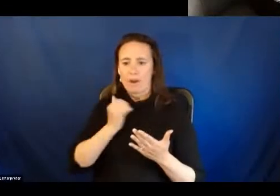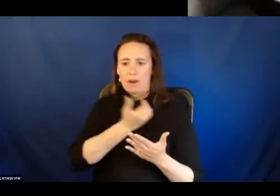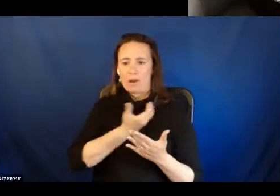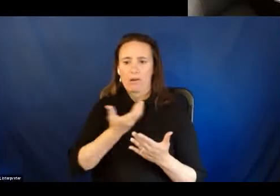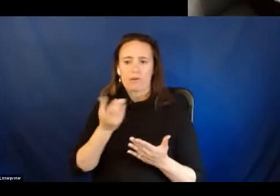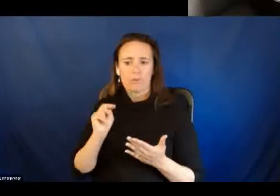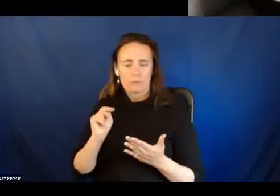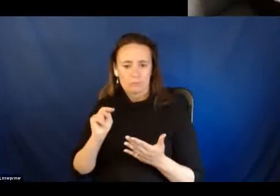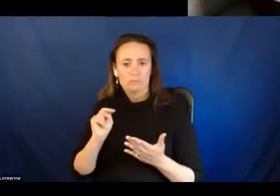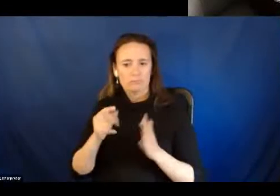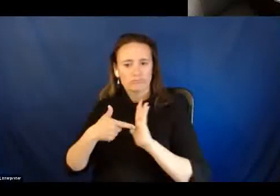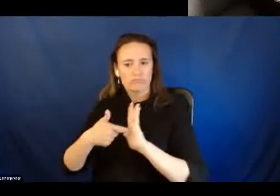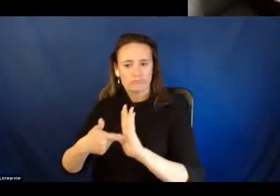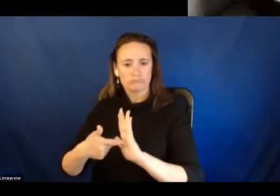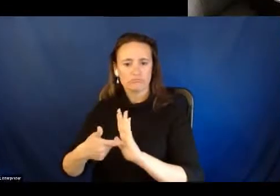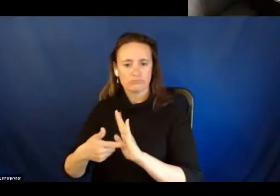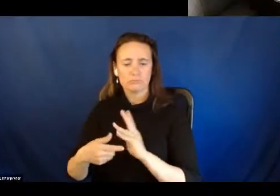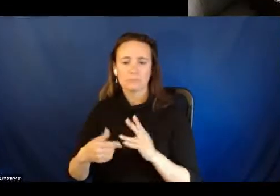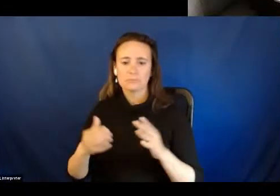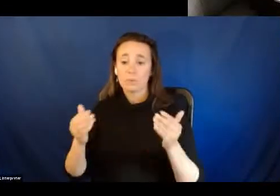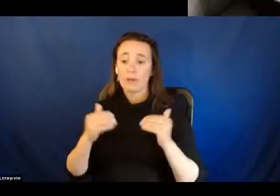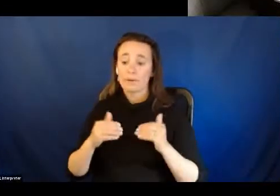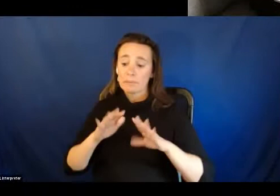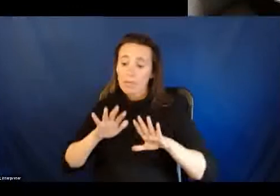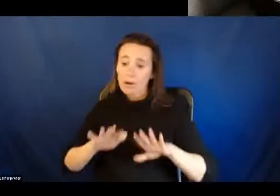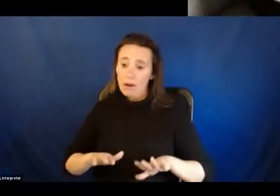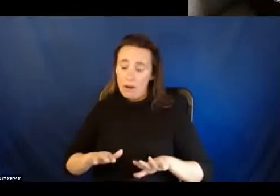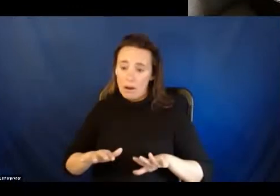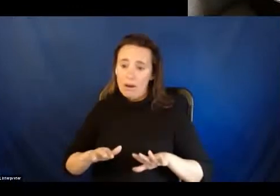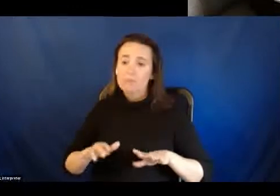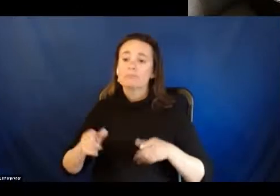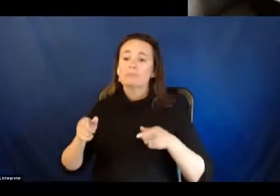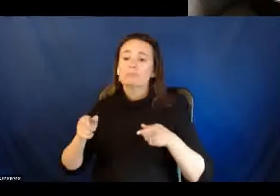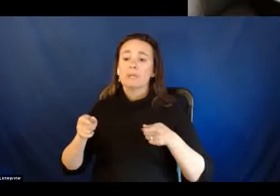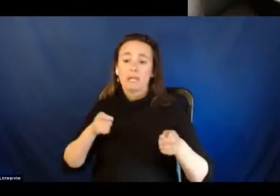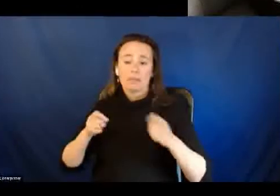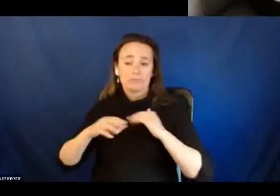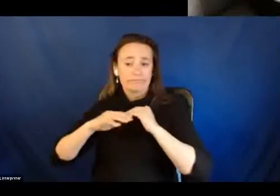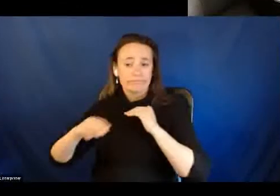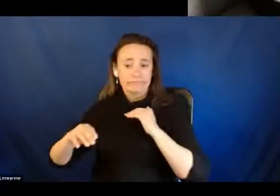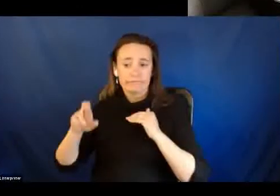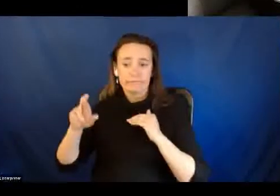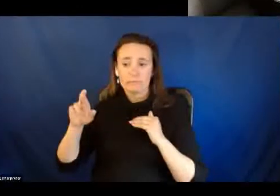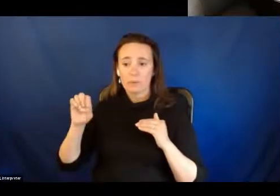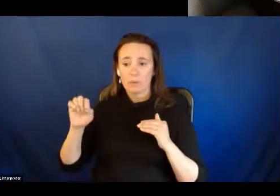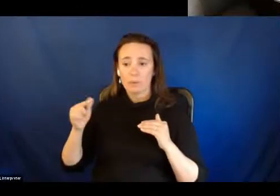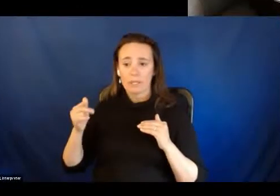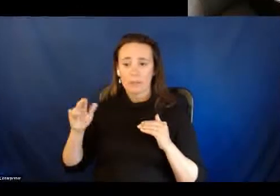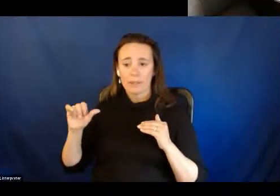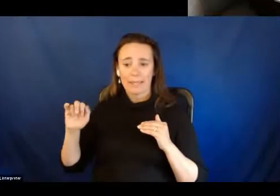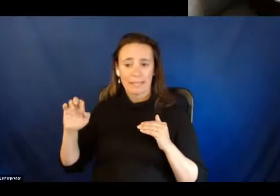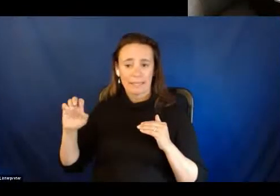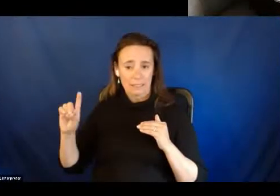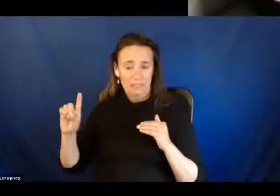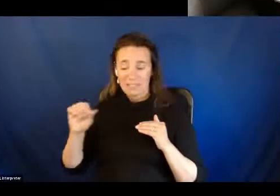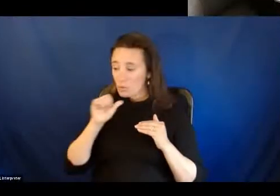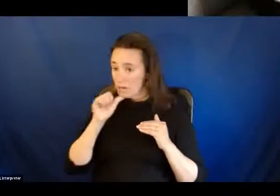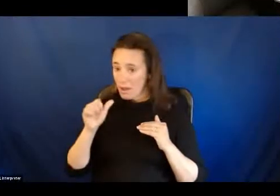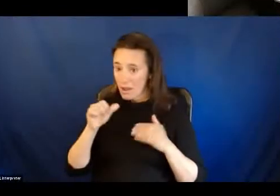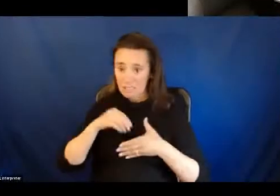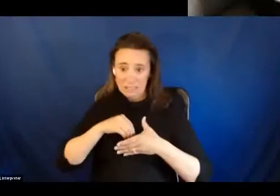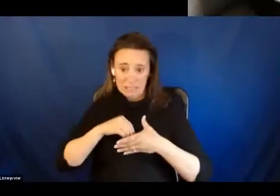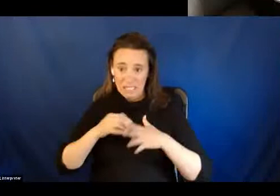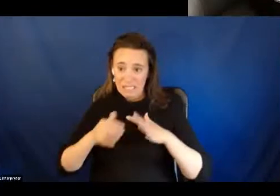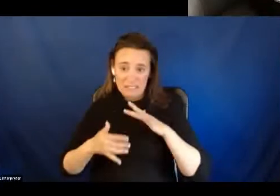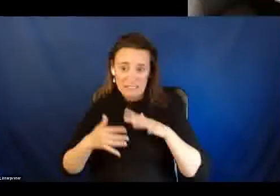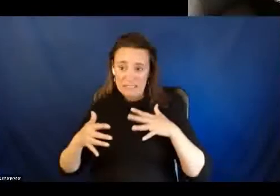and regulated. And when we're not, we need to be able to communicate that effectively to our support team or to our supervisors so we can get that